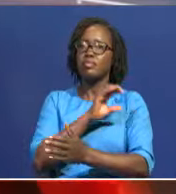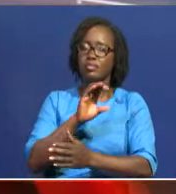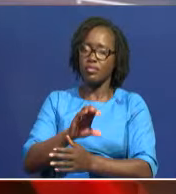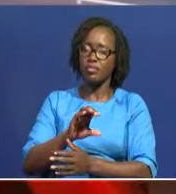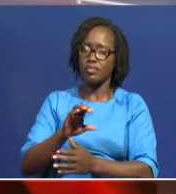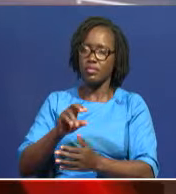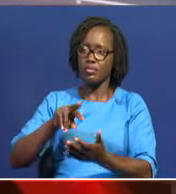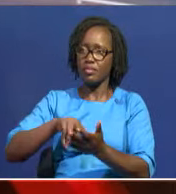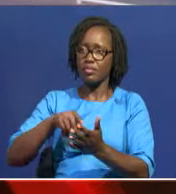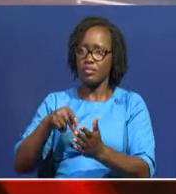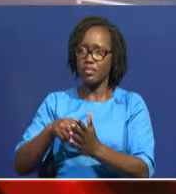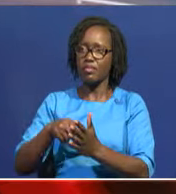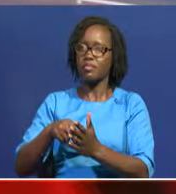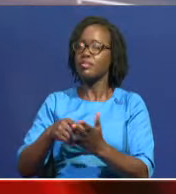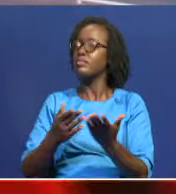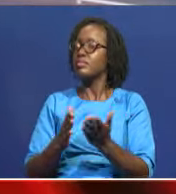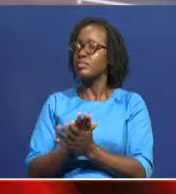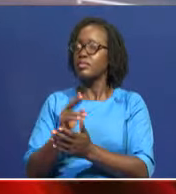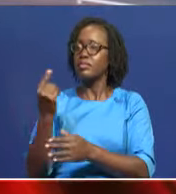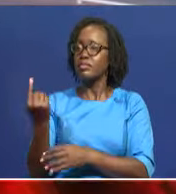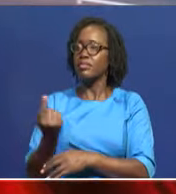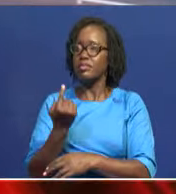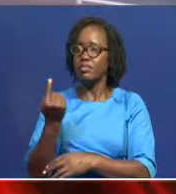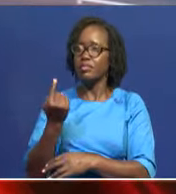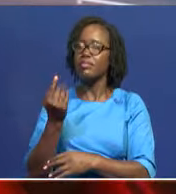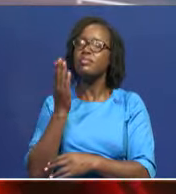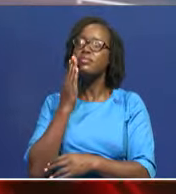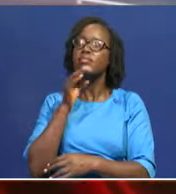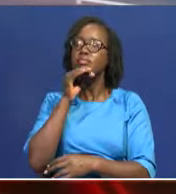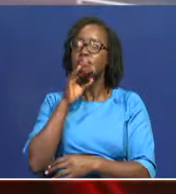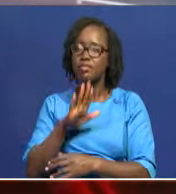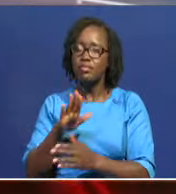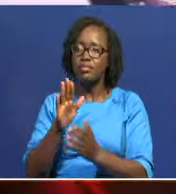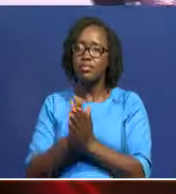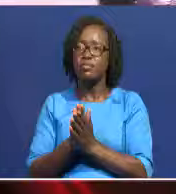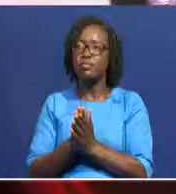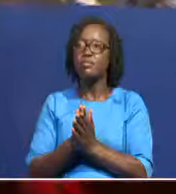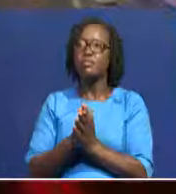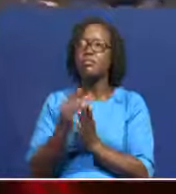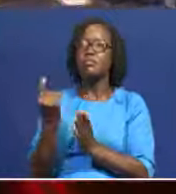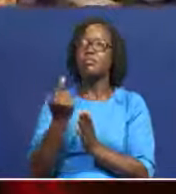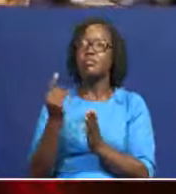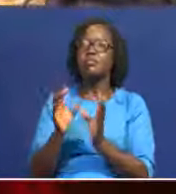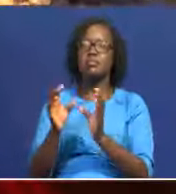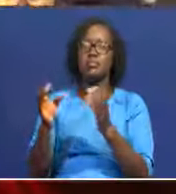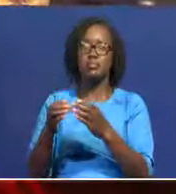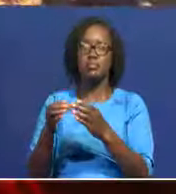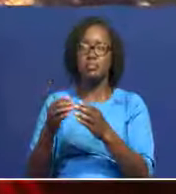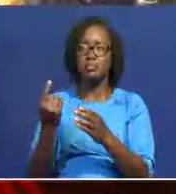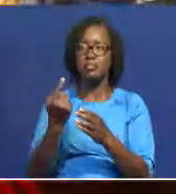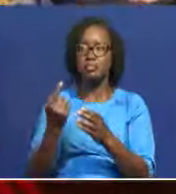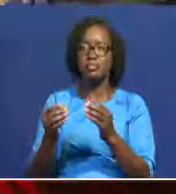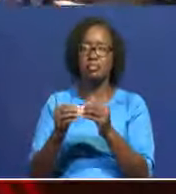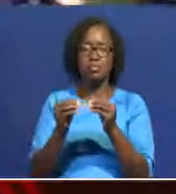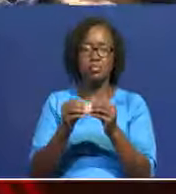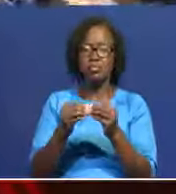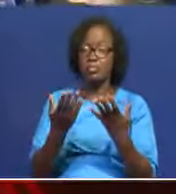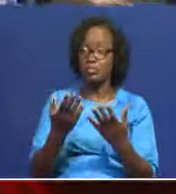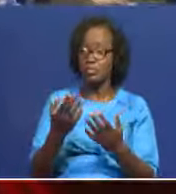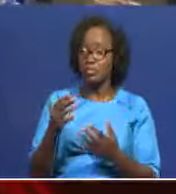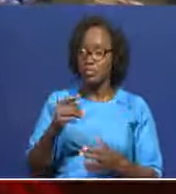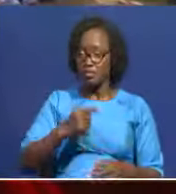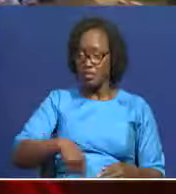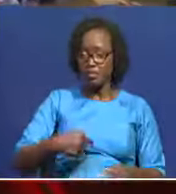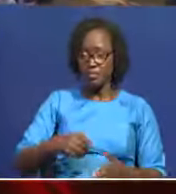County through her Mama Boys, Widows and Orphans program. Speaking after meeting a group of widows in Gede, Malindi